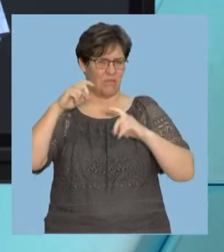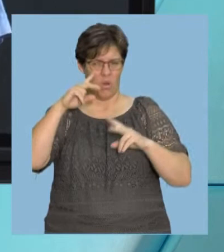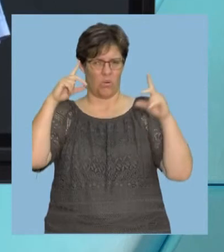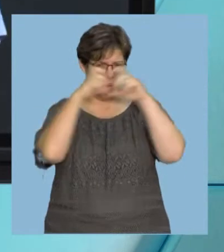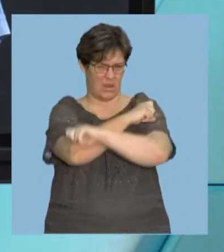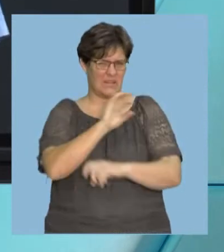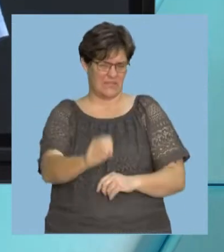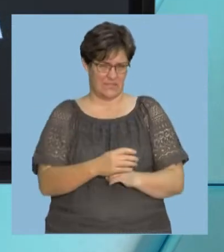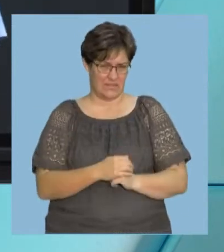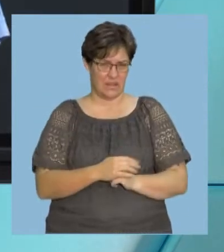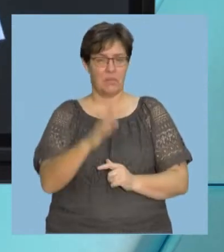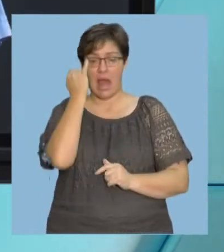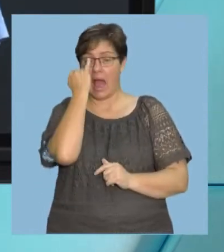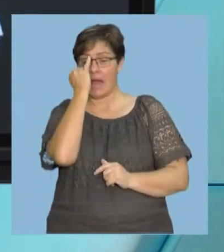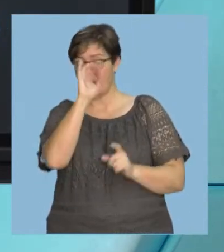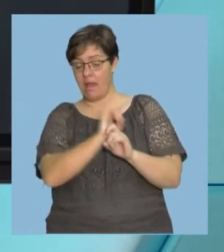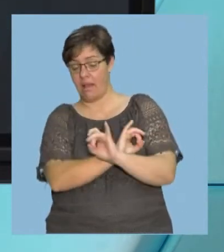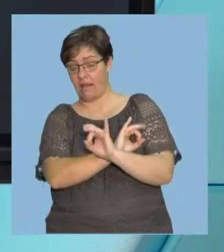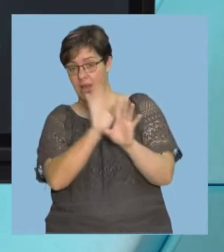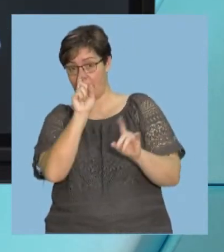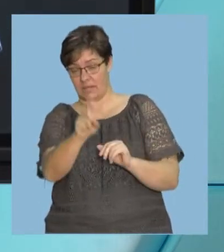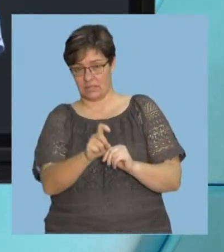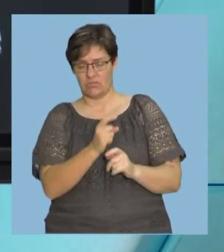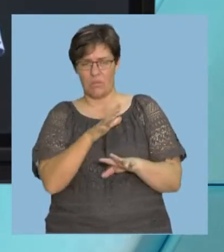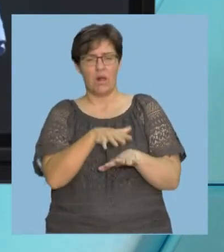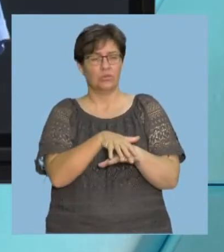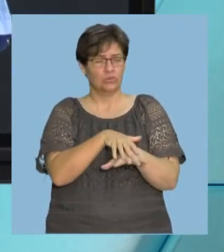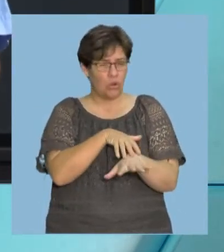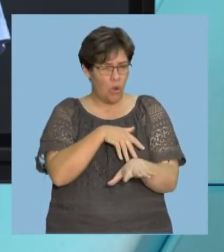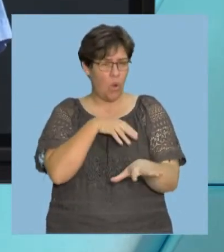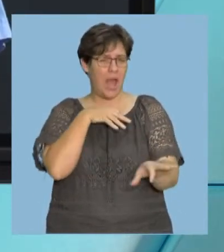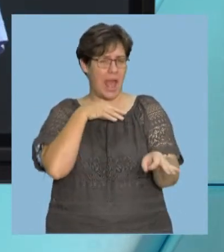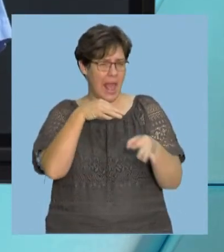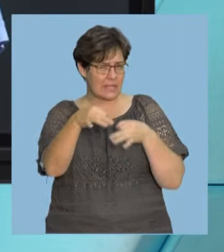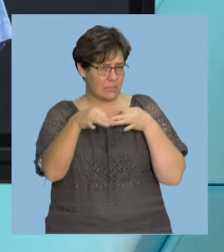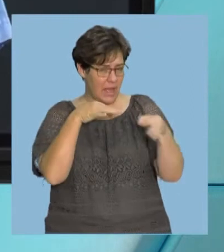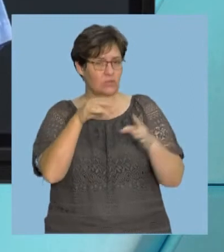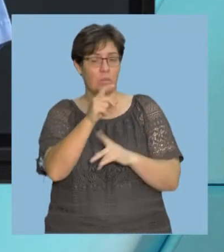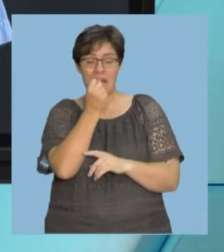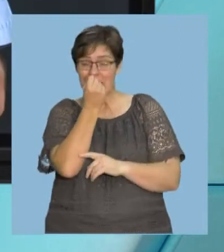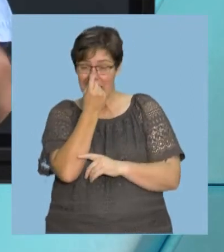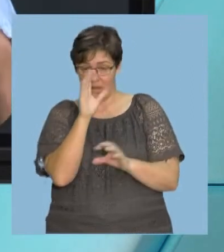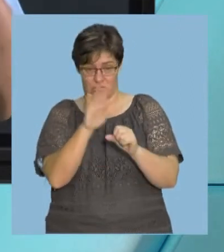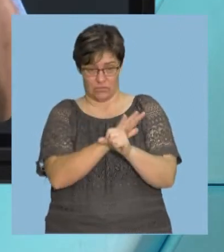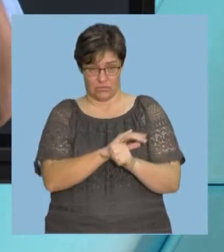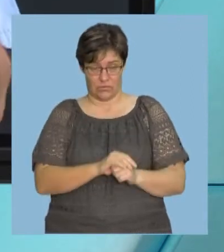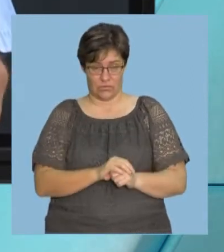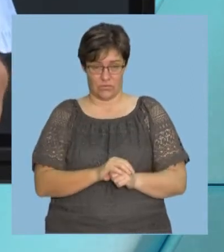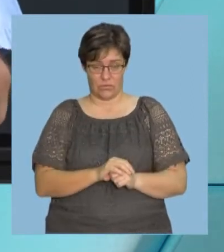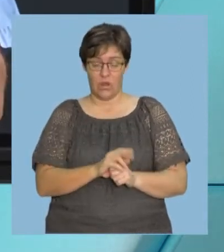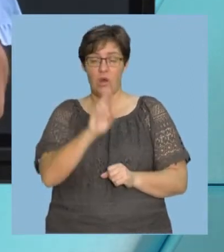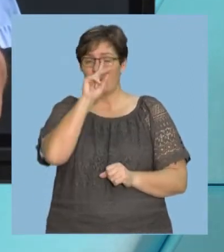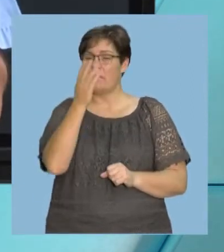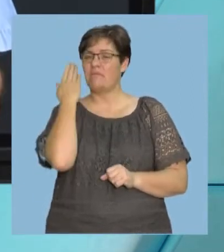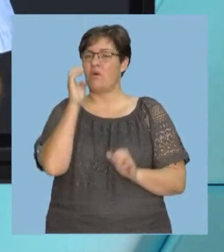to get this idea very carefully. So I'm going to go very slowly to make sure that you've got it. Remember in our example